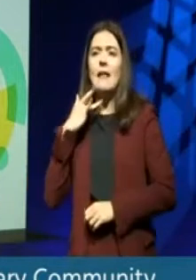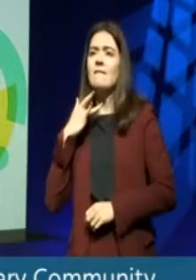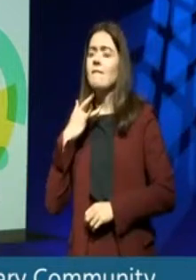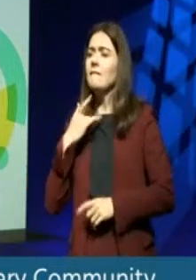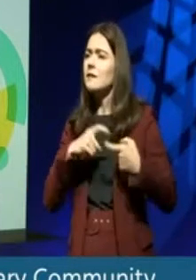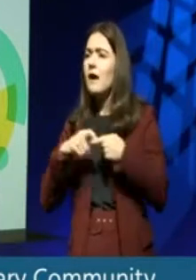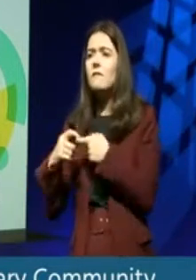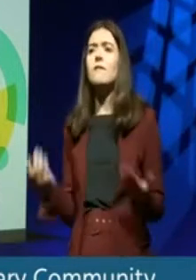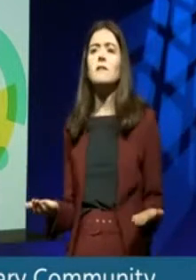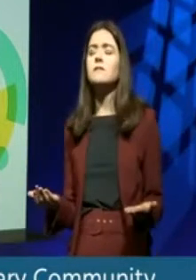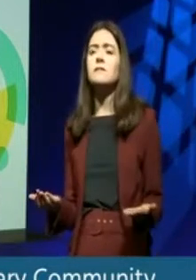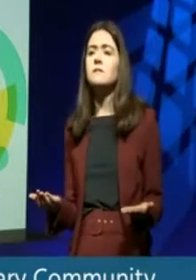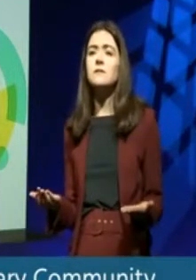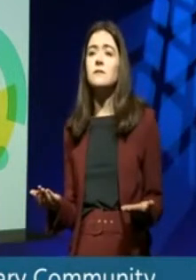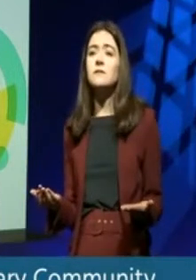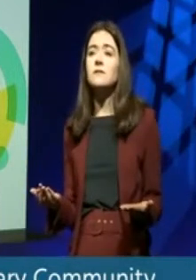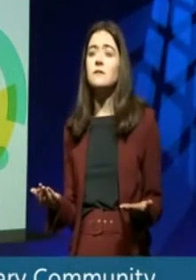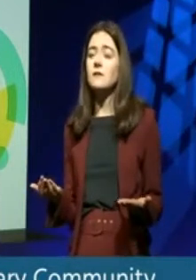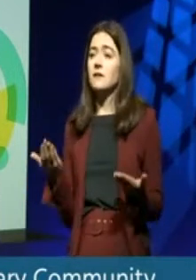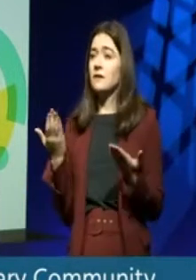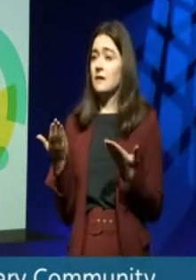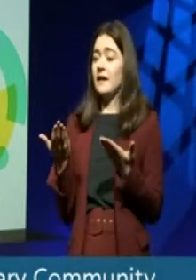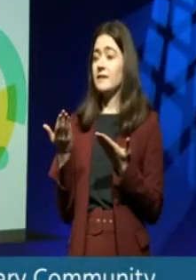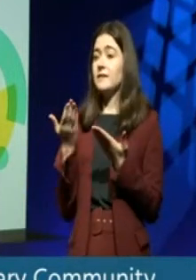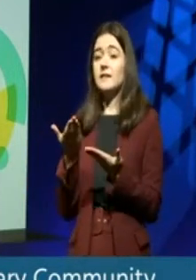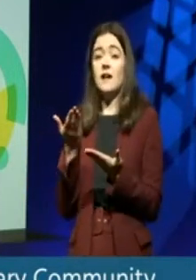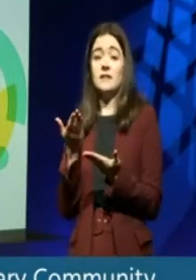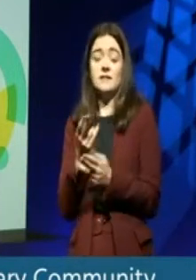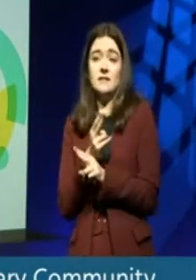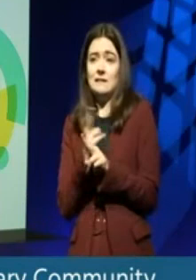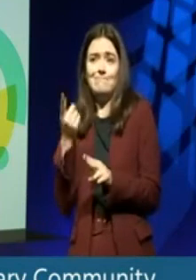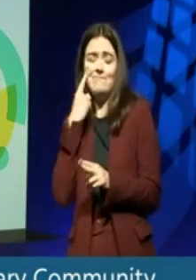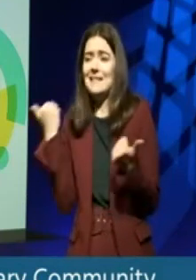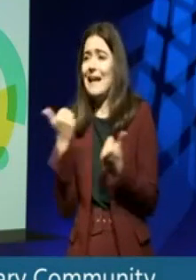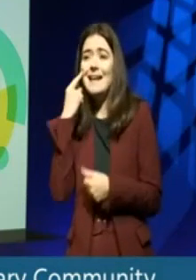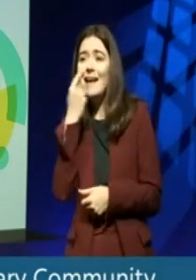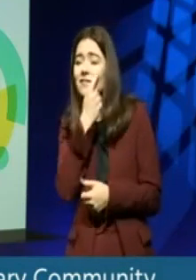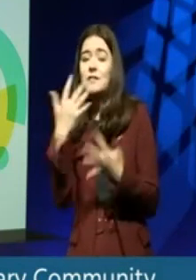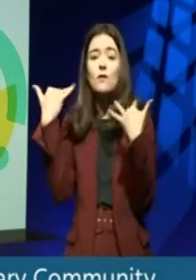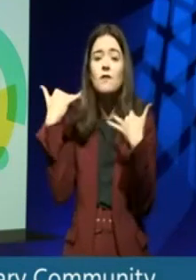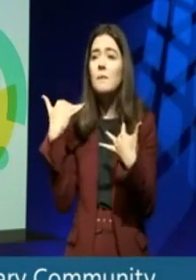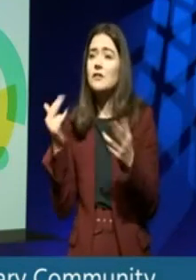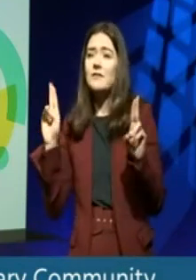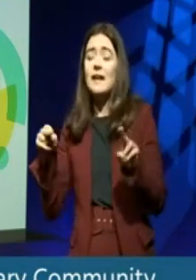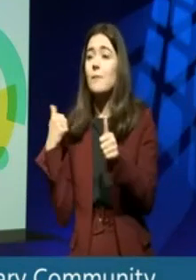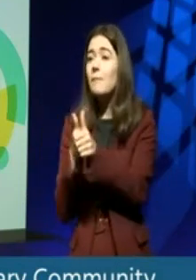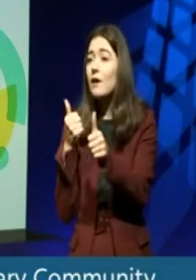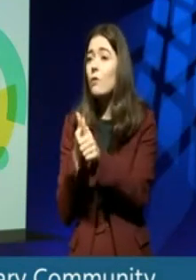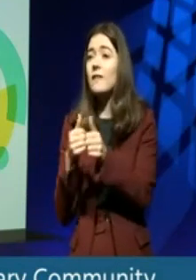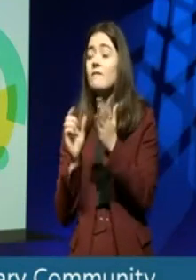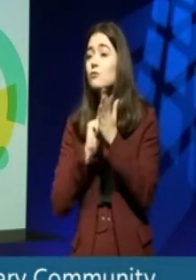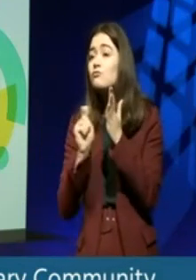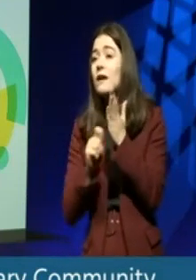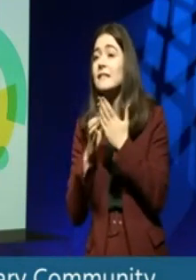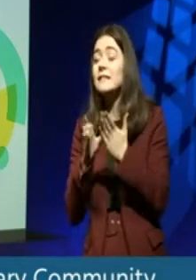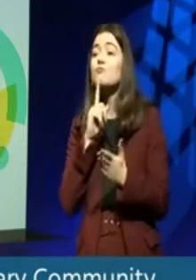know, tipping off your note earlier on. And I didn't have enough evidence or information to be able to back it up. But the fact and